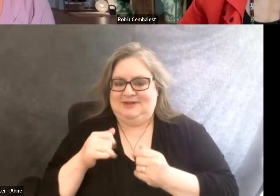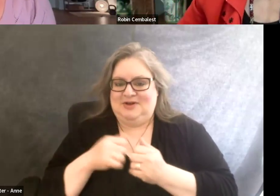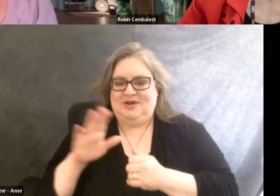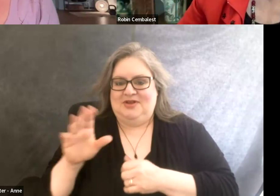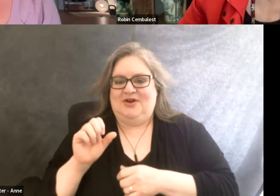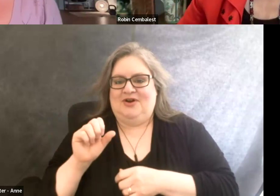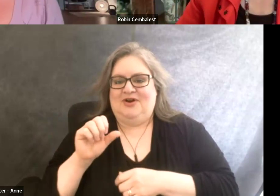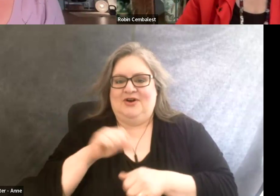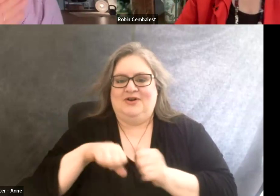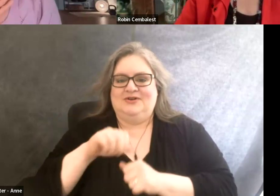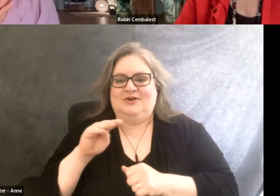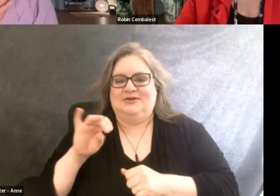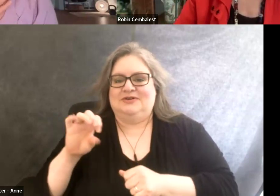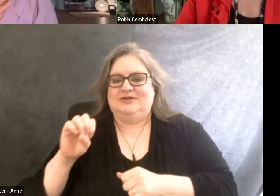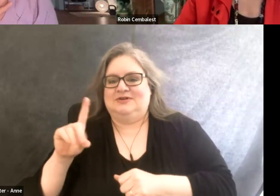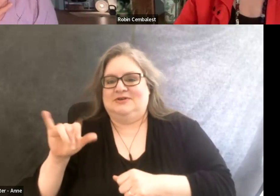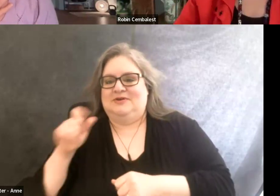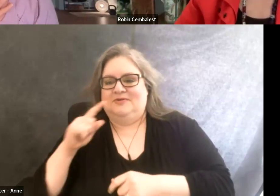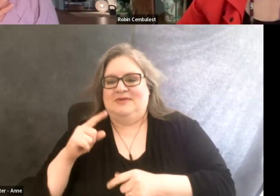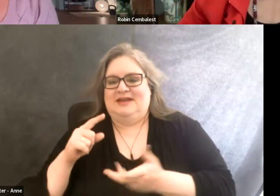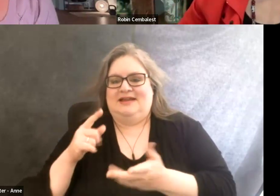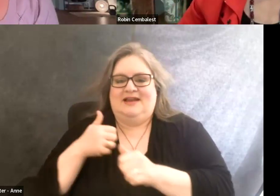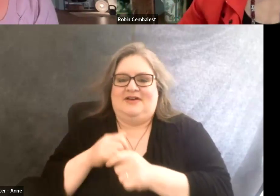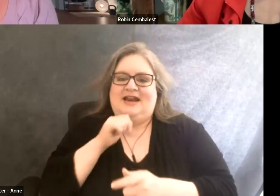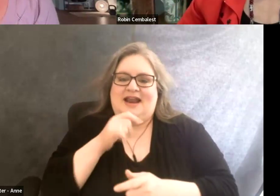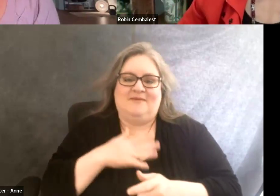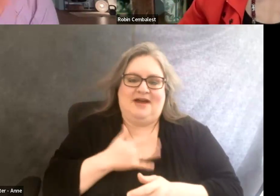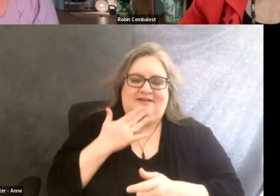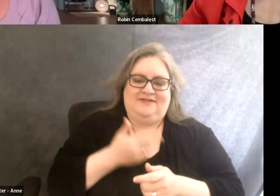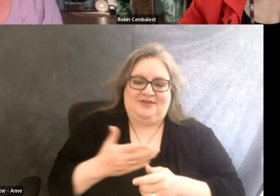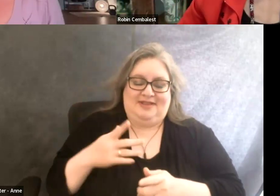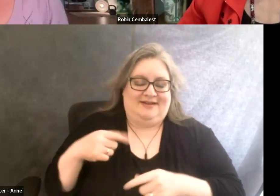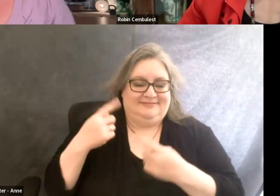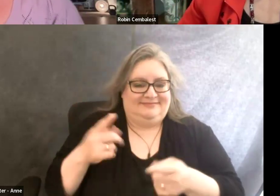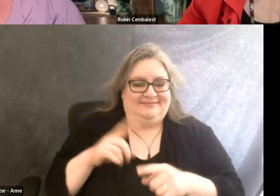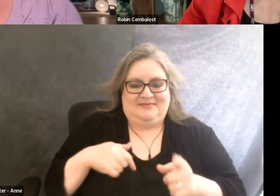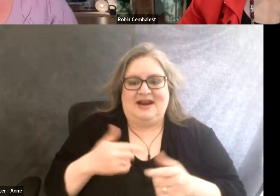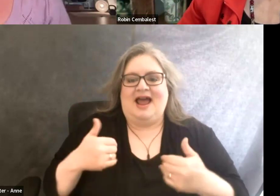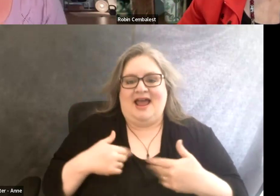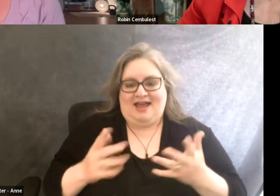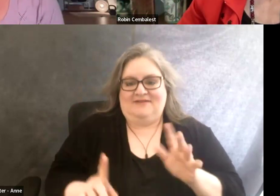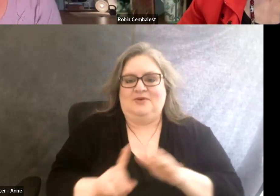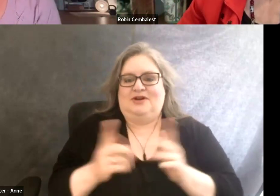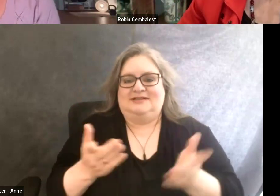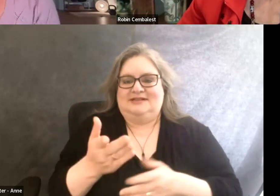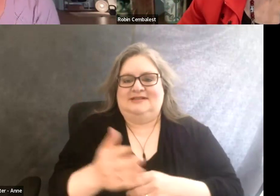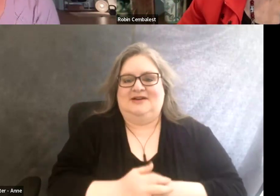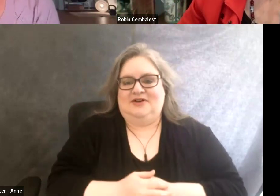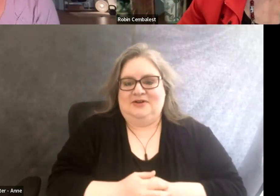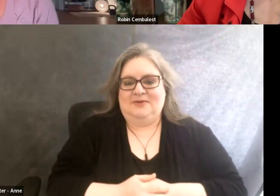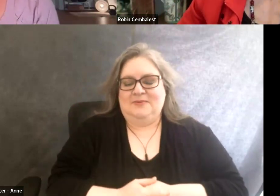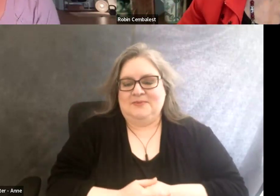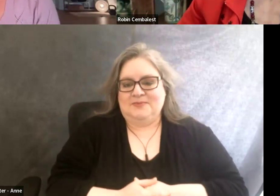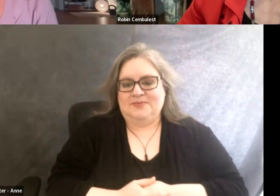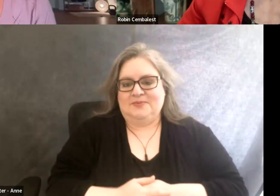media following. It's not my favorite thing in the world. However, I do have a presence there. And